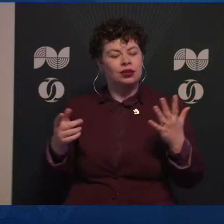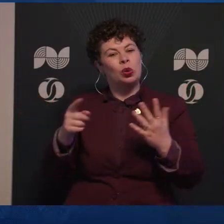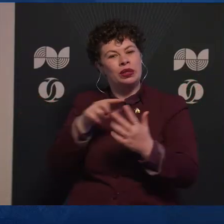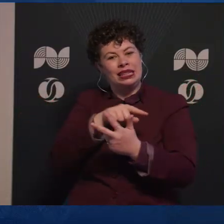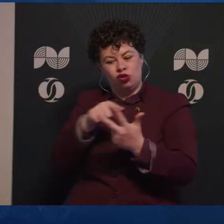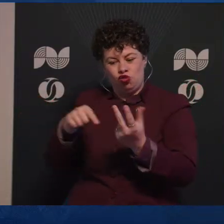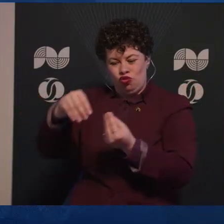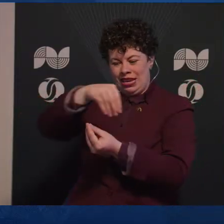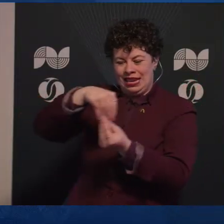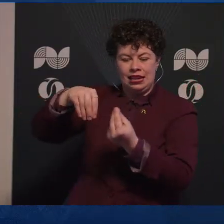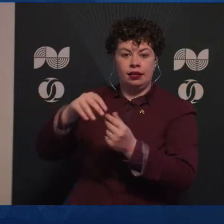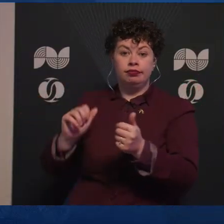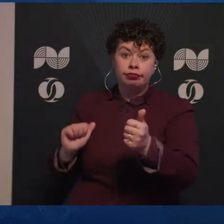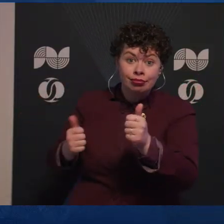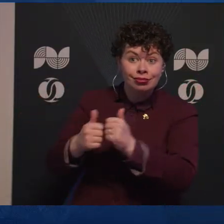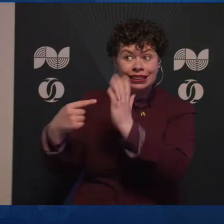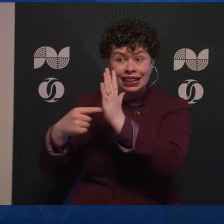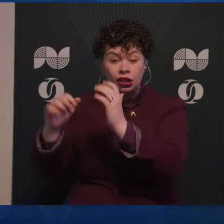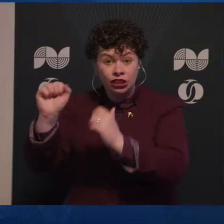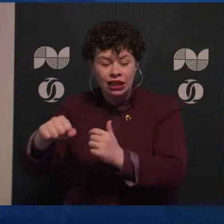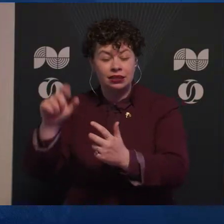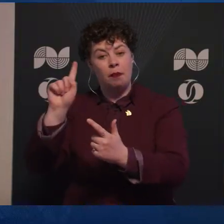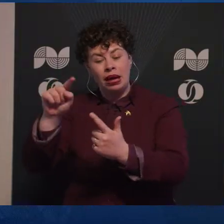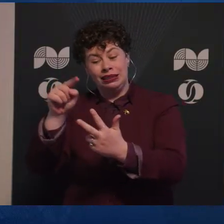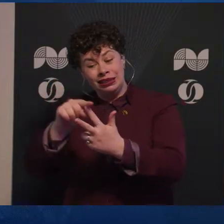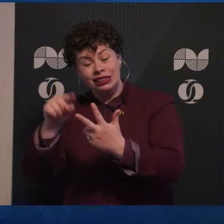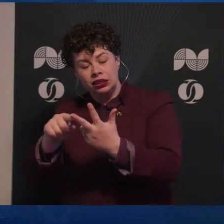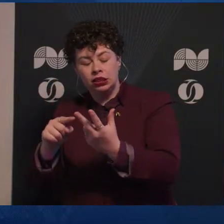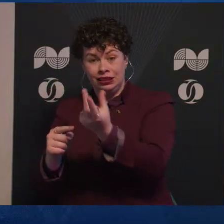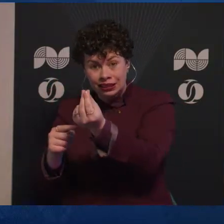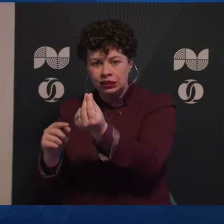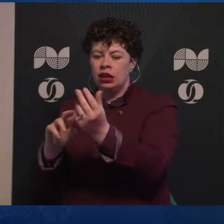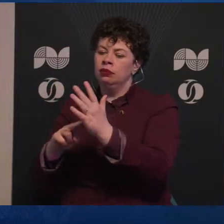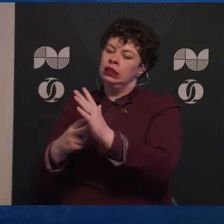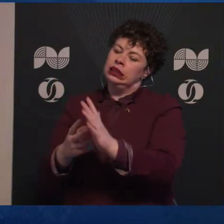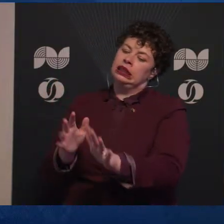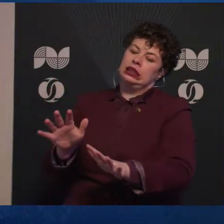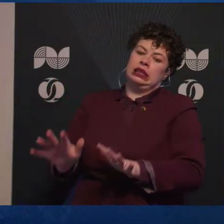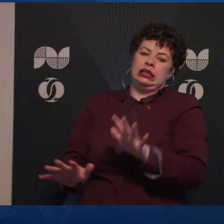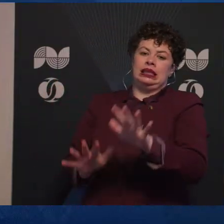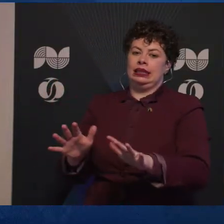three things. But I mean, clearly the answer is that